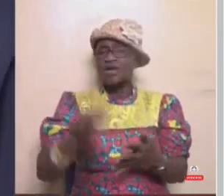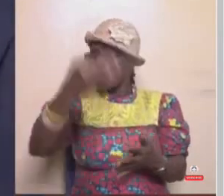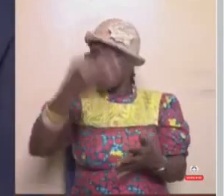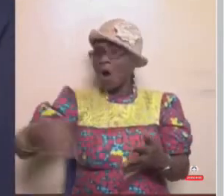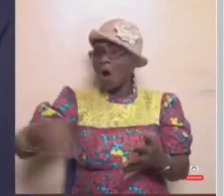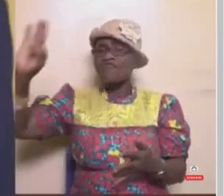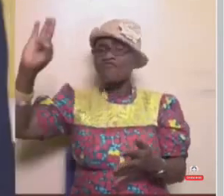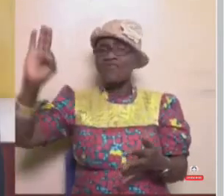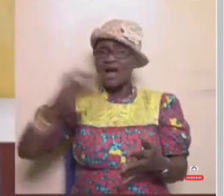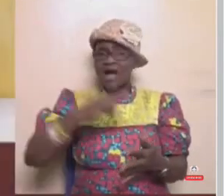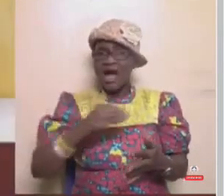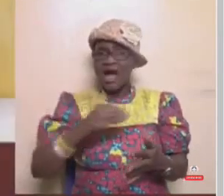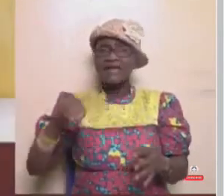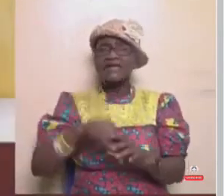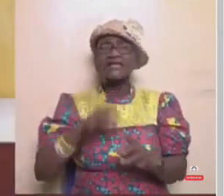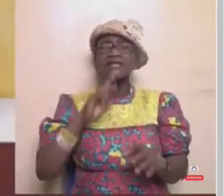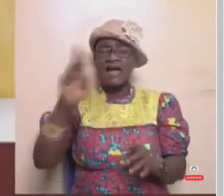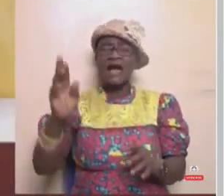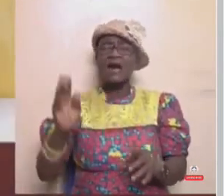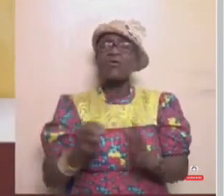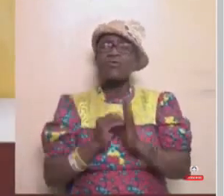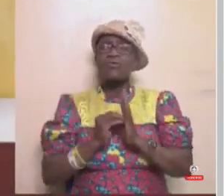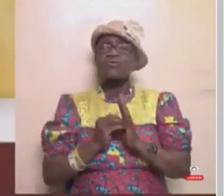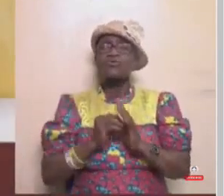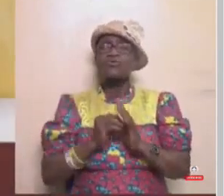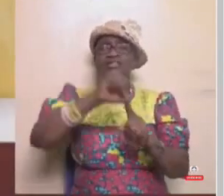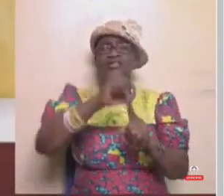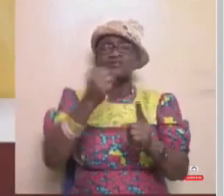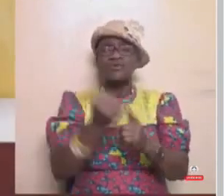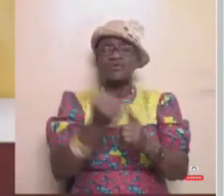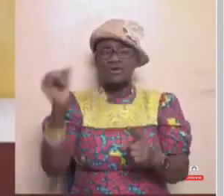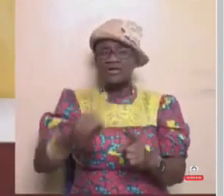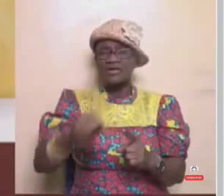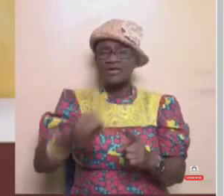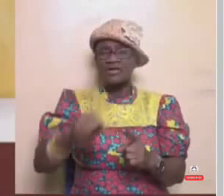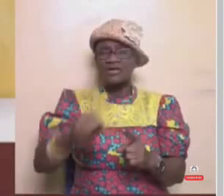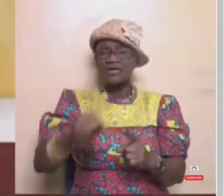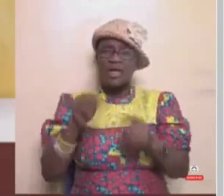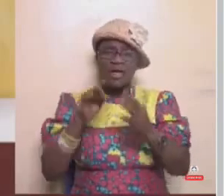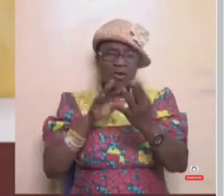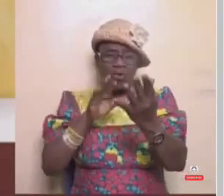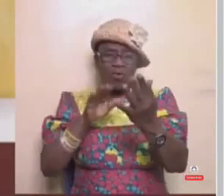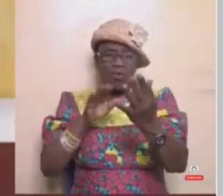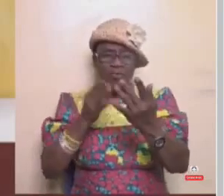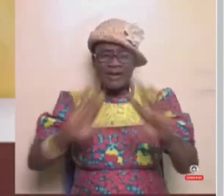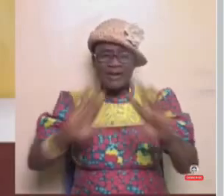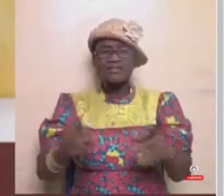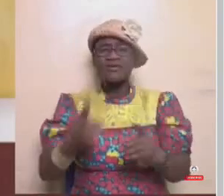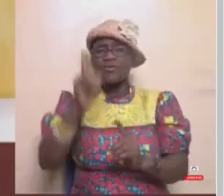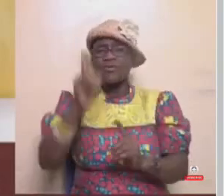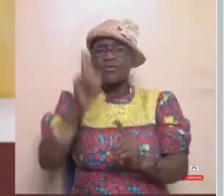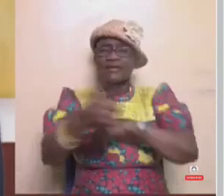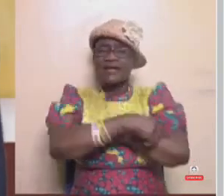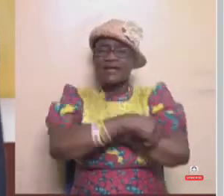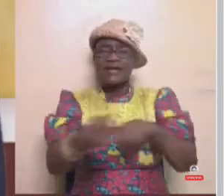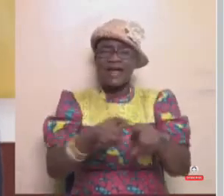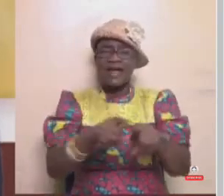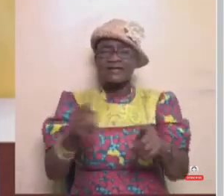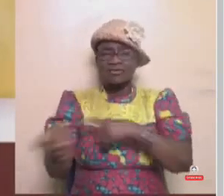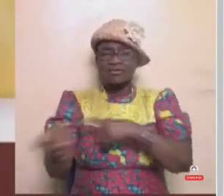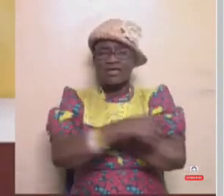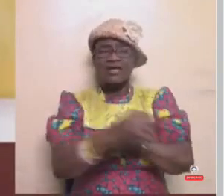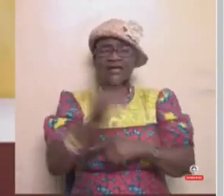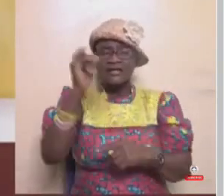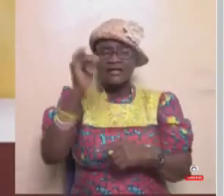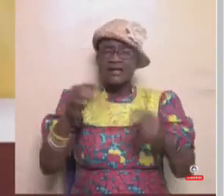And in their own situation, they were also hopeless. But one day like today, they decided to